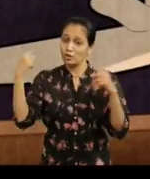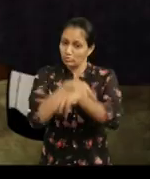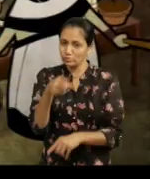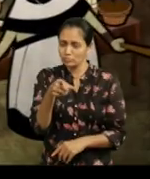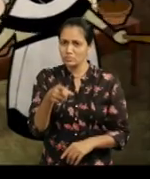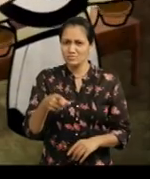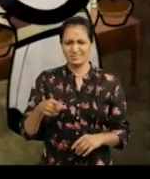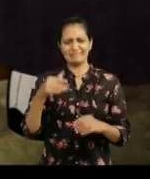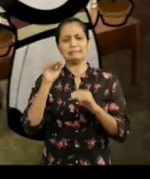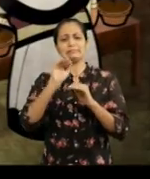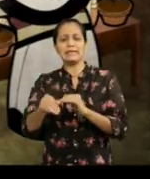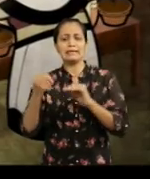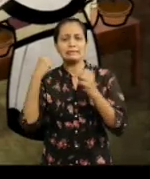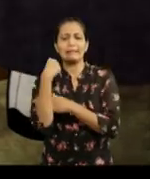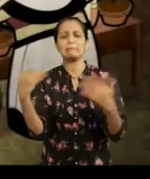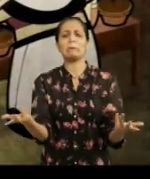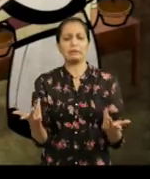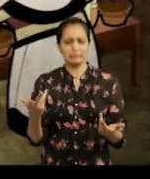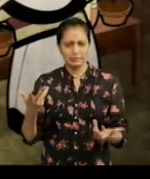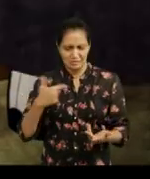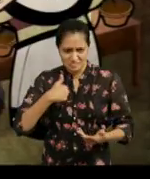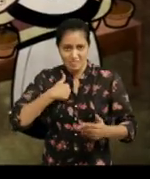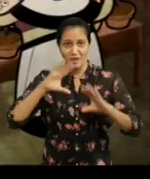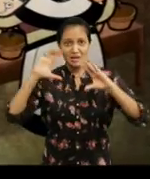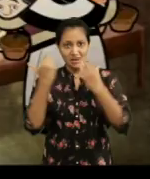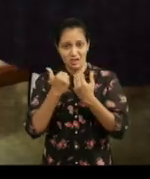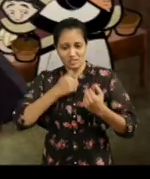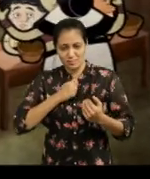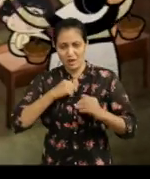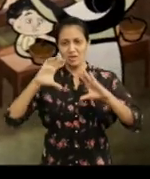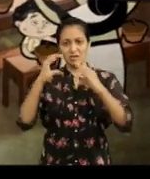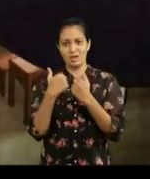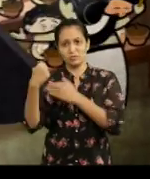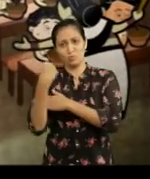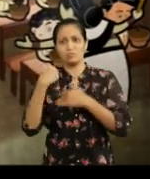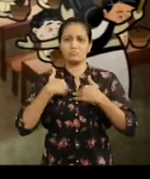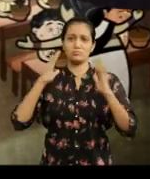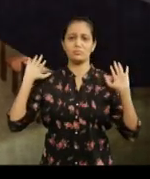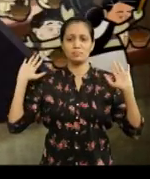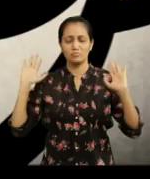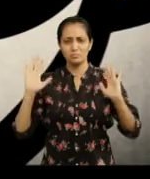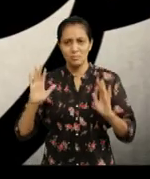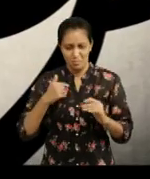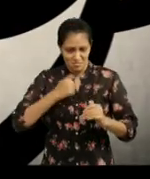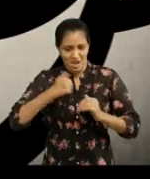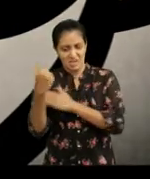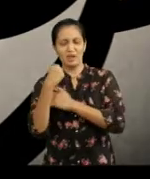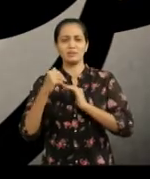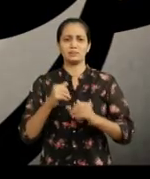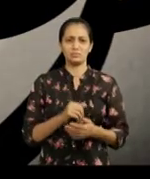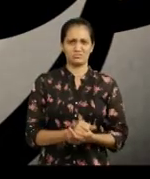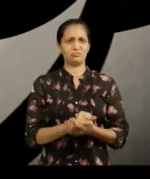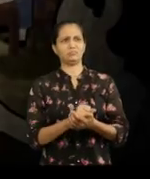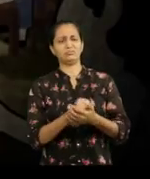rights. What do you mean by child rights? It's my right in this classroom. My right.